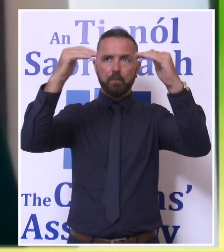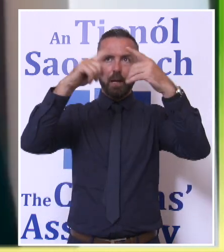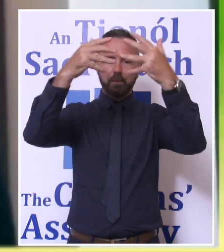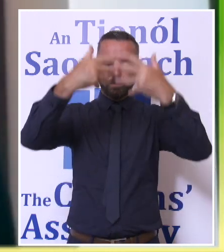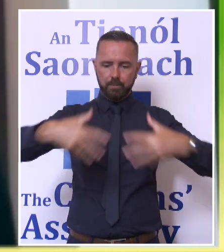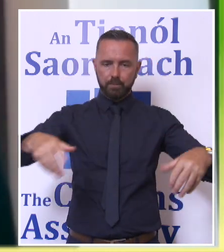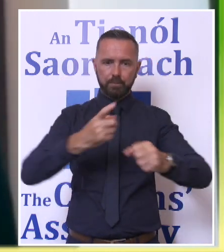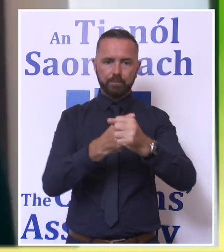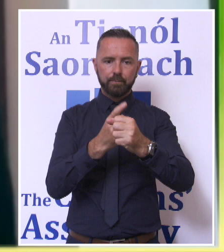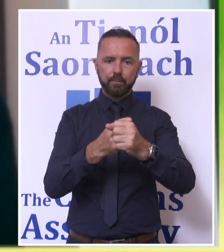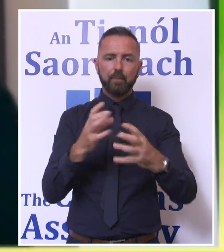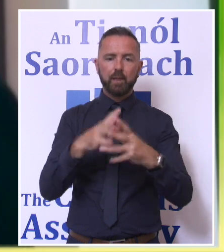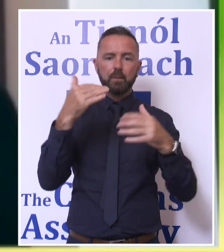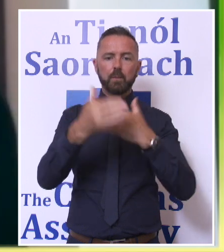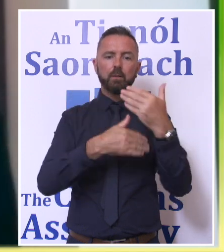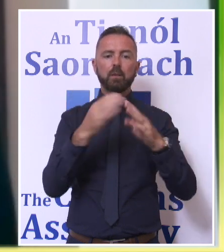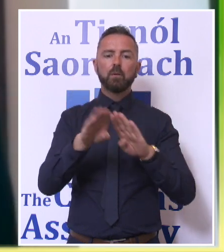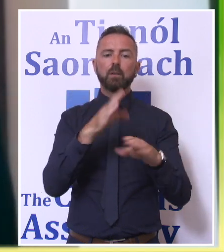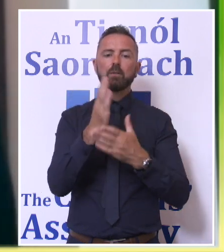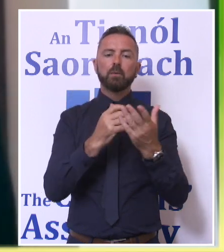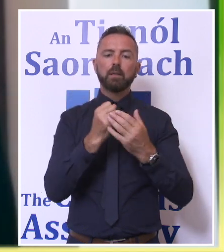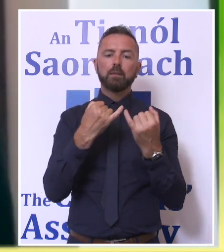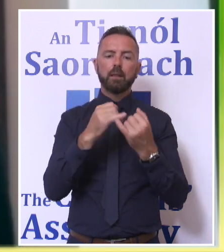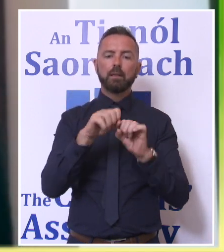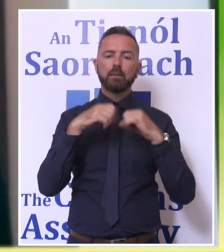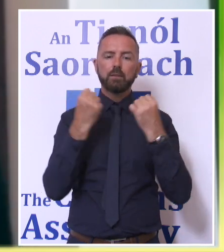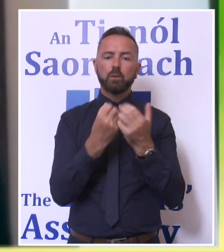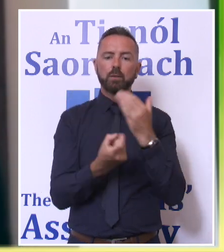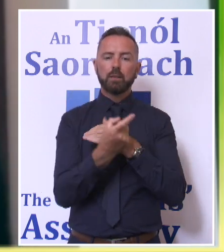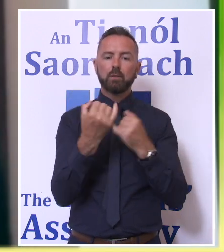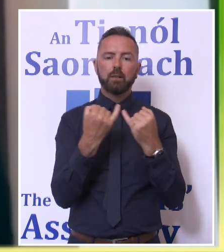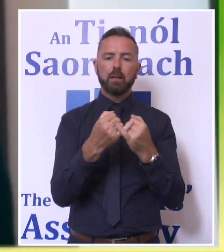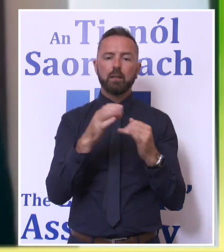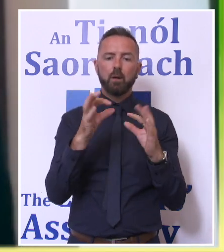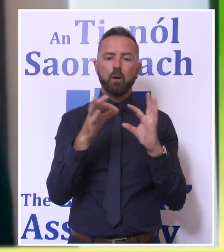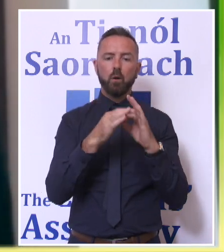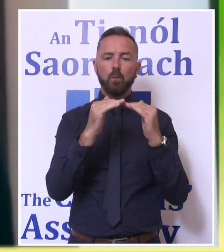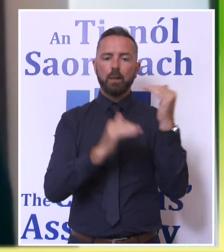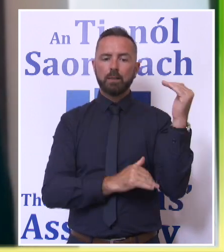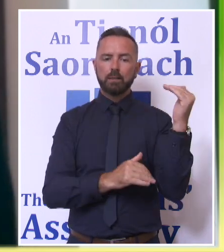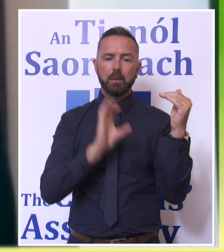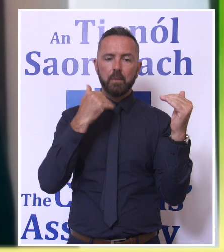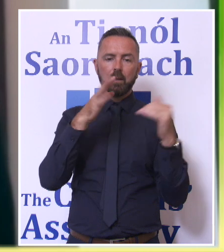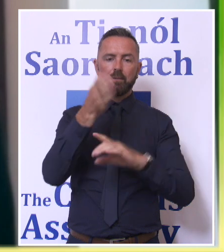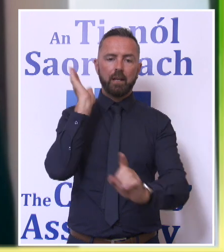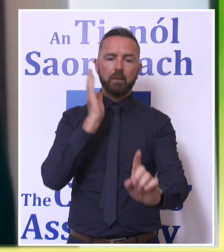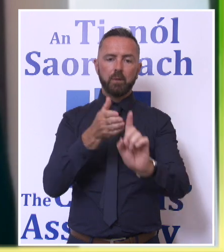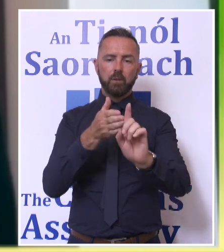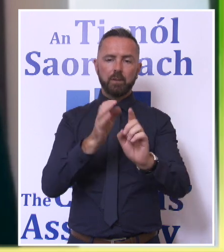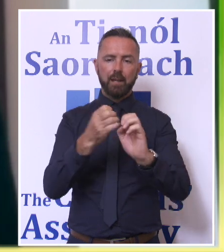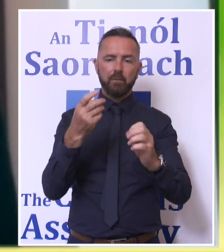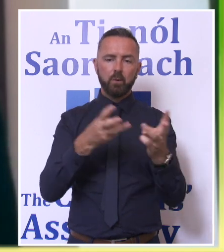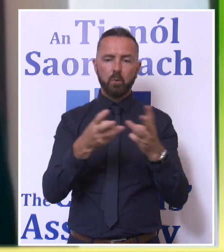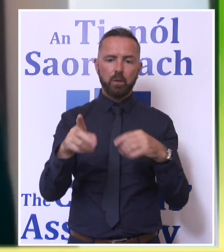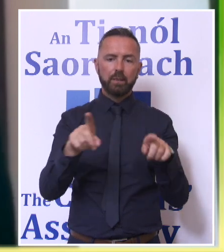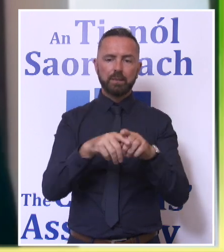And we've made big progress on some social issues like homelessness because of that approach, where everyone pulls in the same direction,